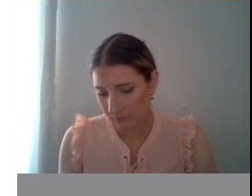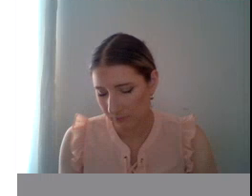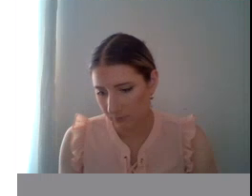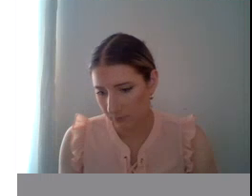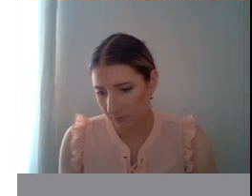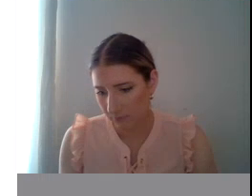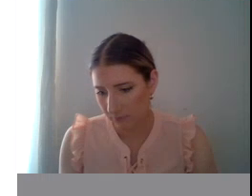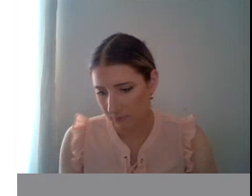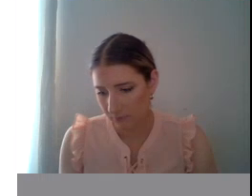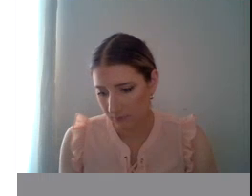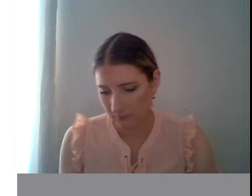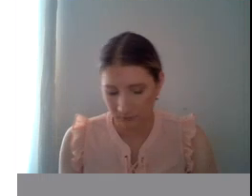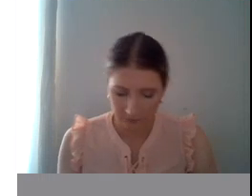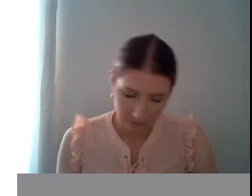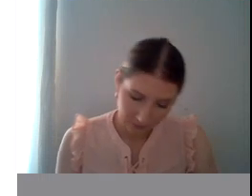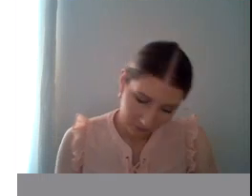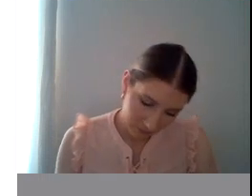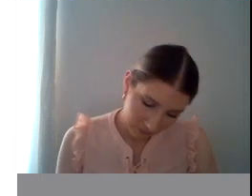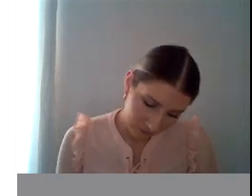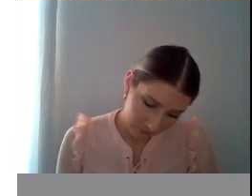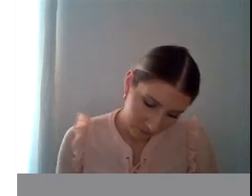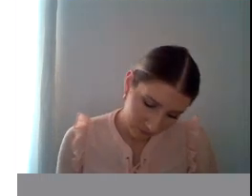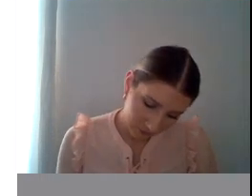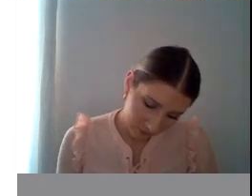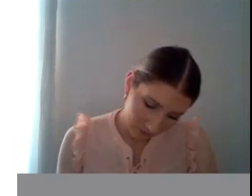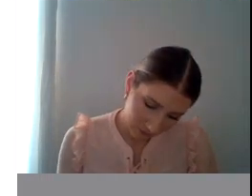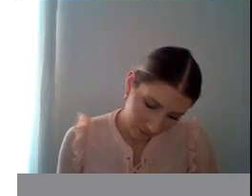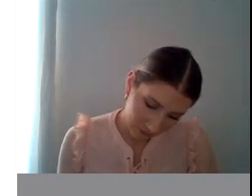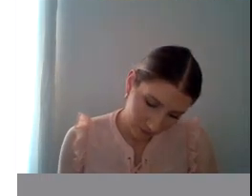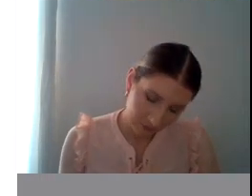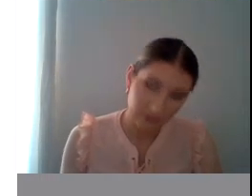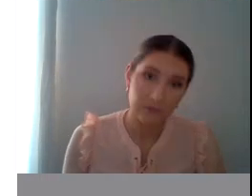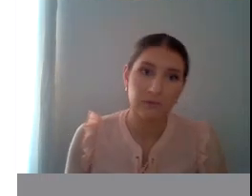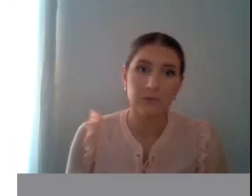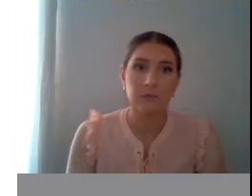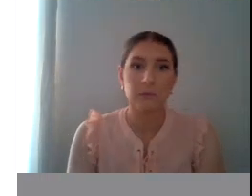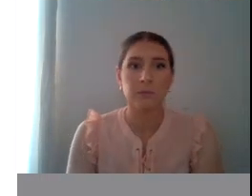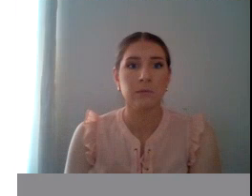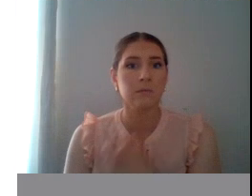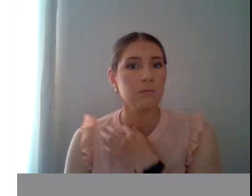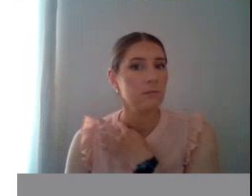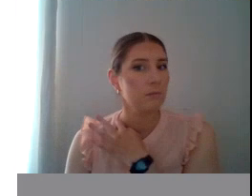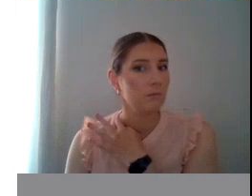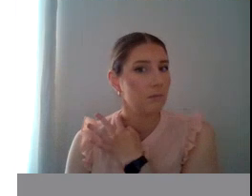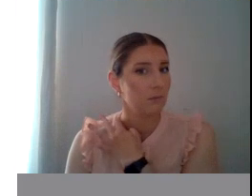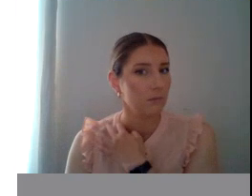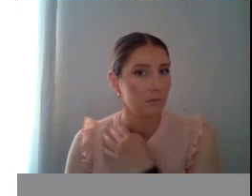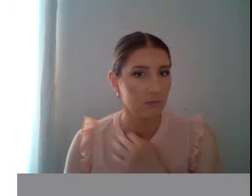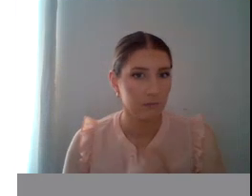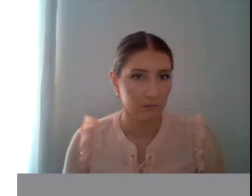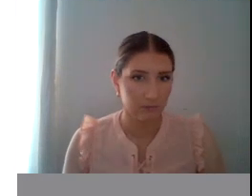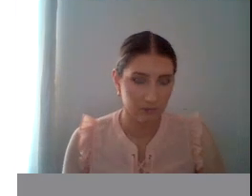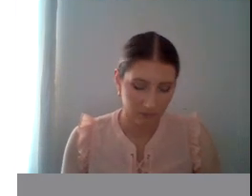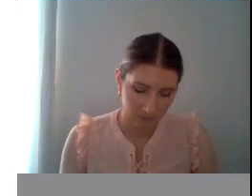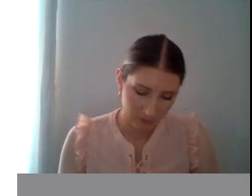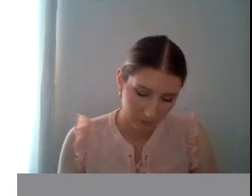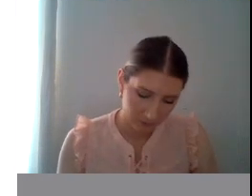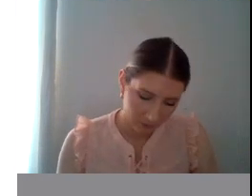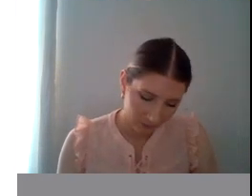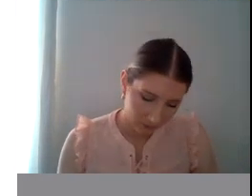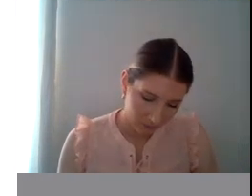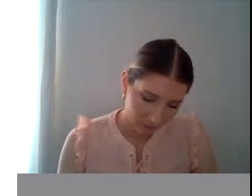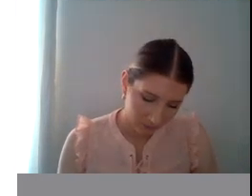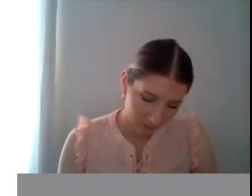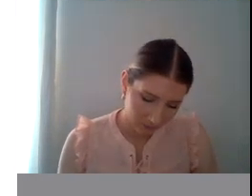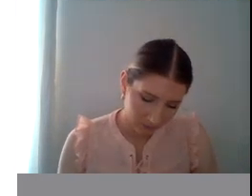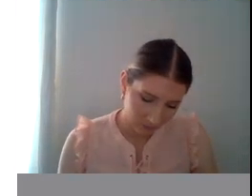kind of talked about. So it's really important to incorporate these stress management techniques, into prenatal care, because most of the women are kind